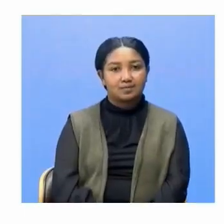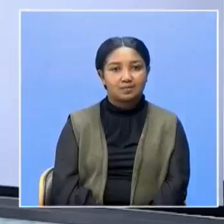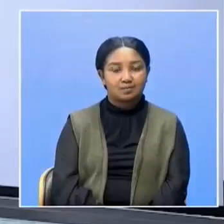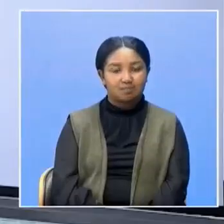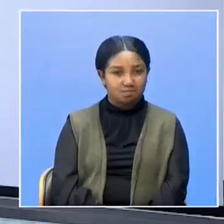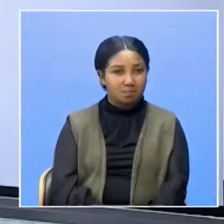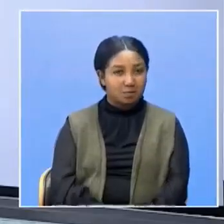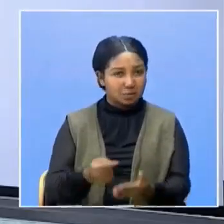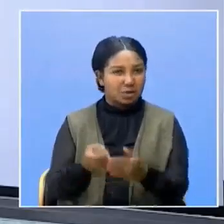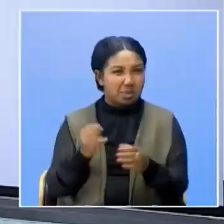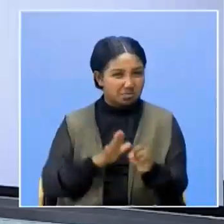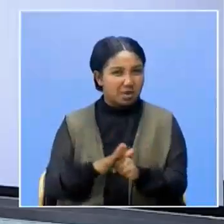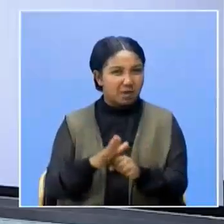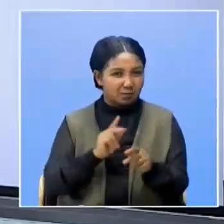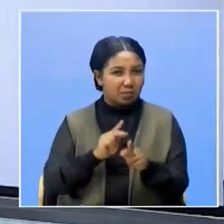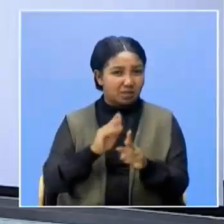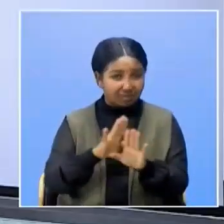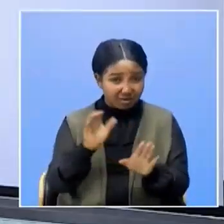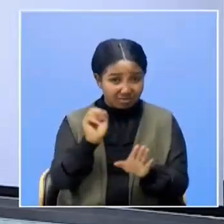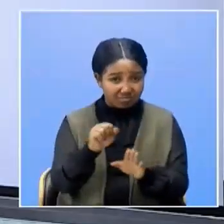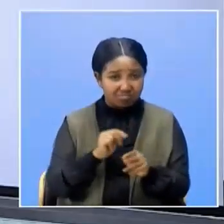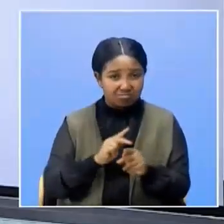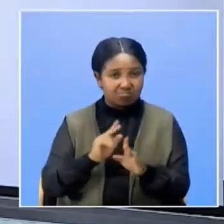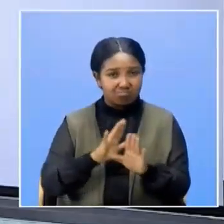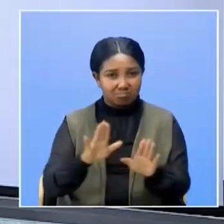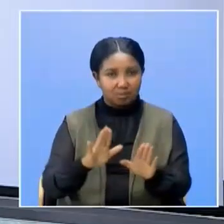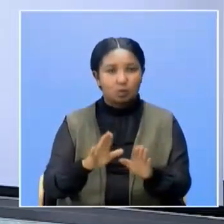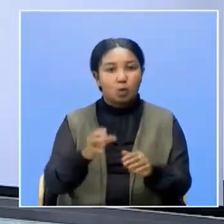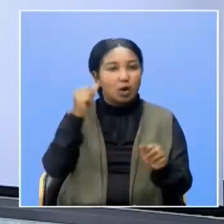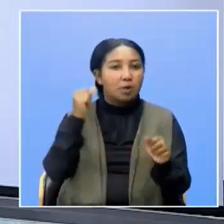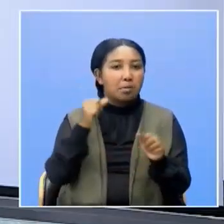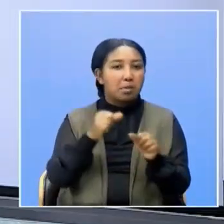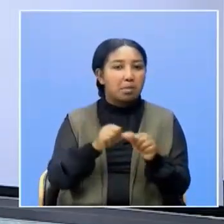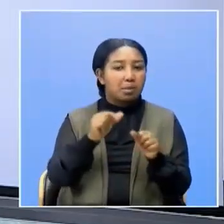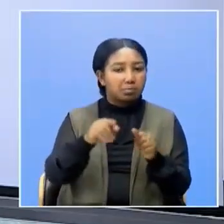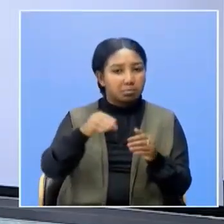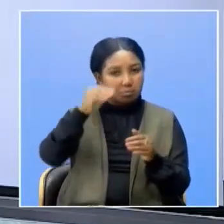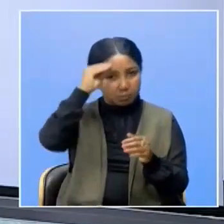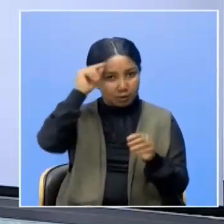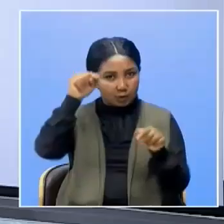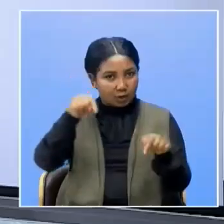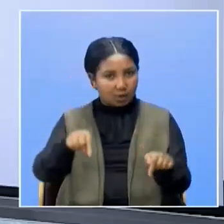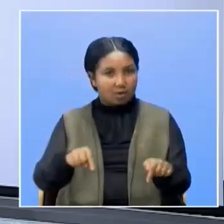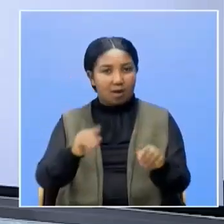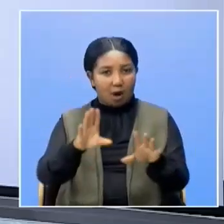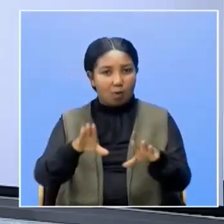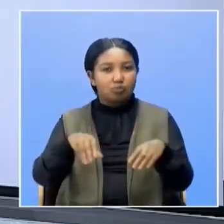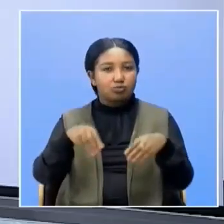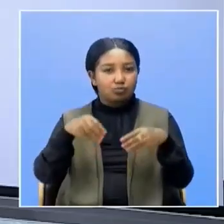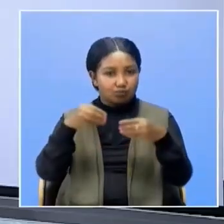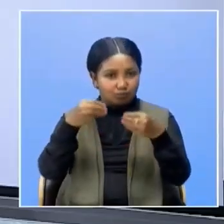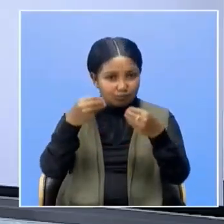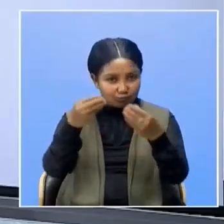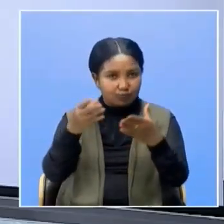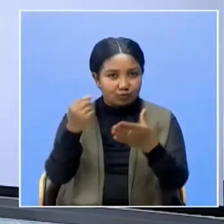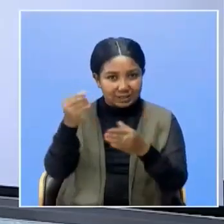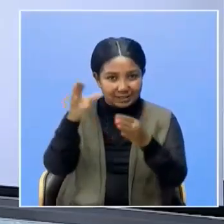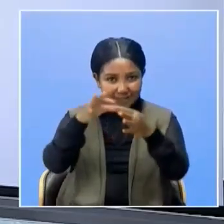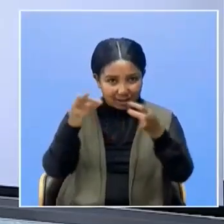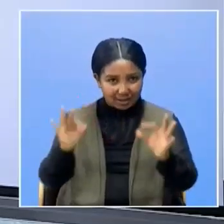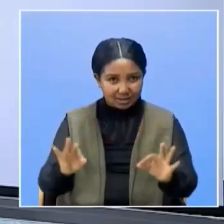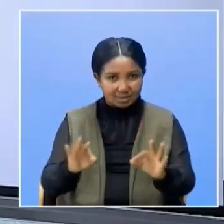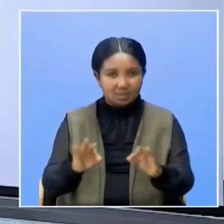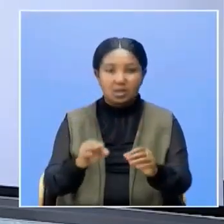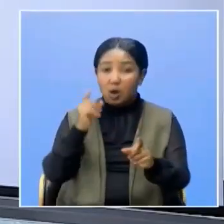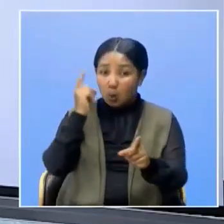I think these are enough to practice, yes? Just to remember what we have seen for today, I want you to do these 3 sentences in